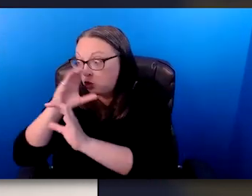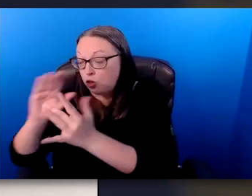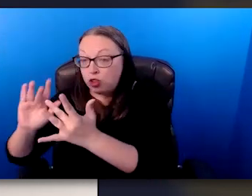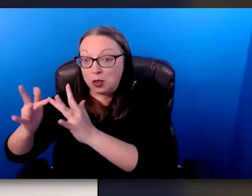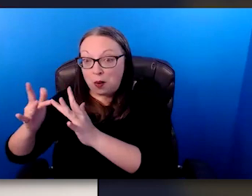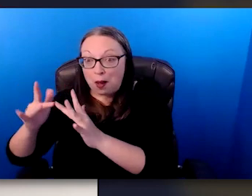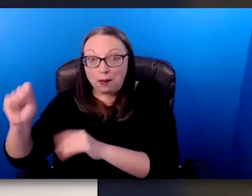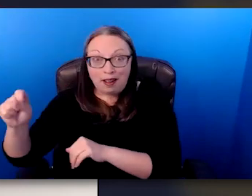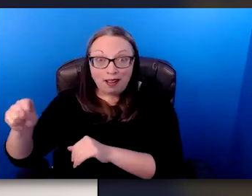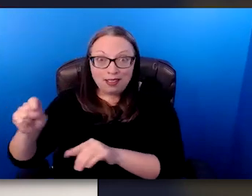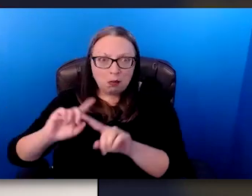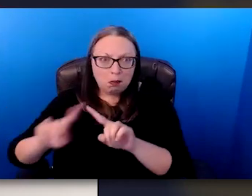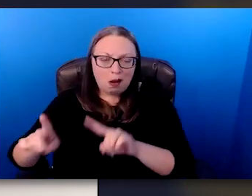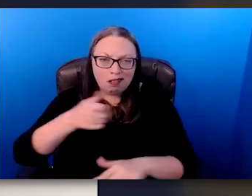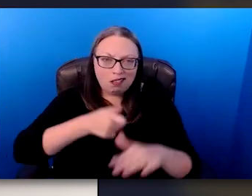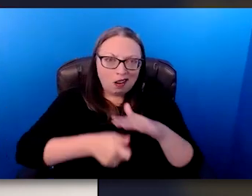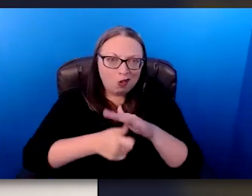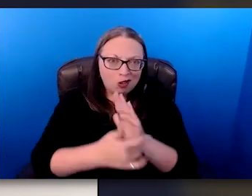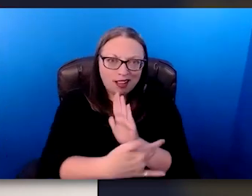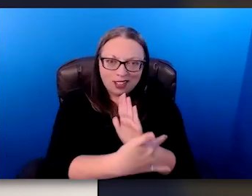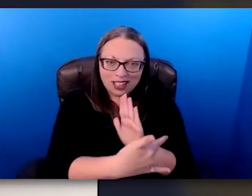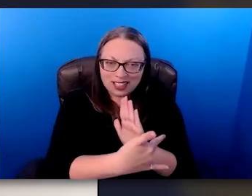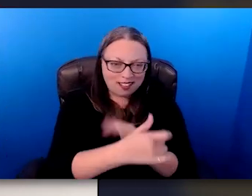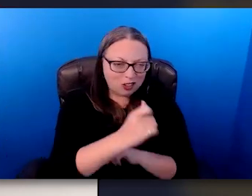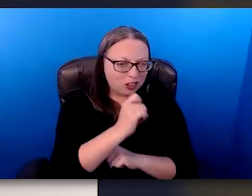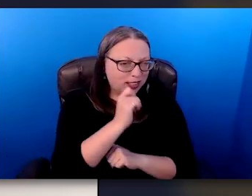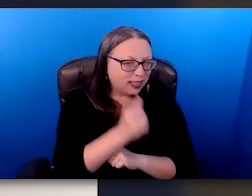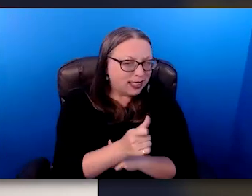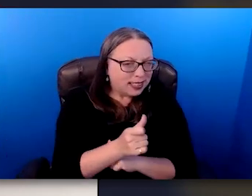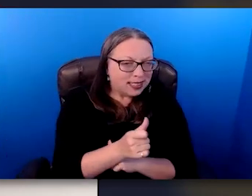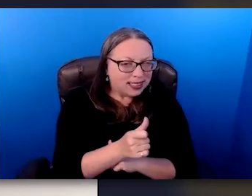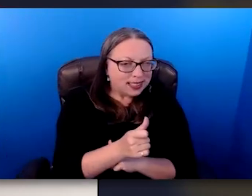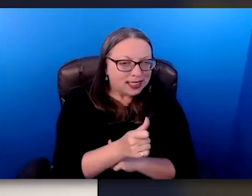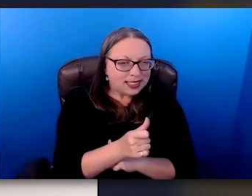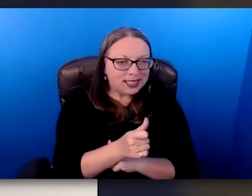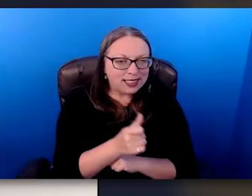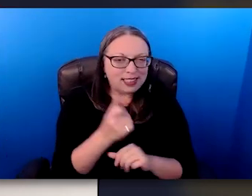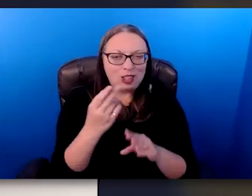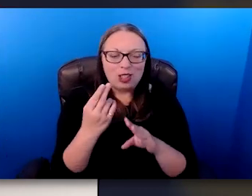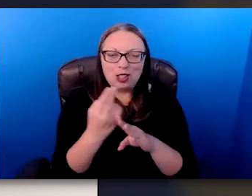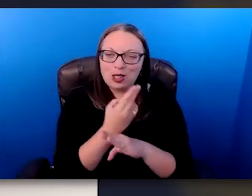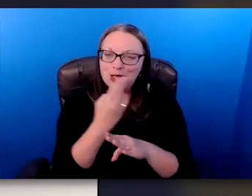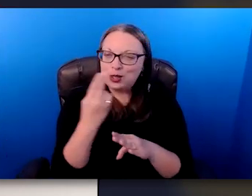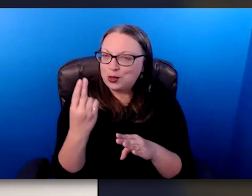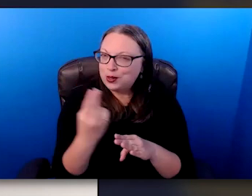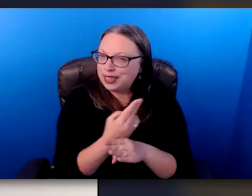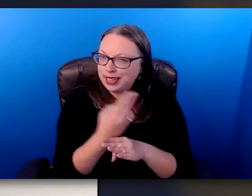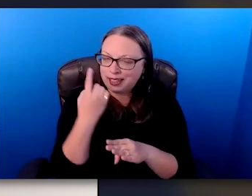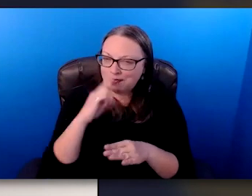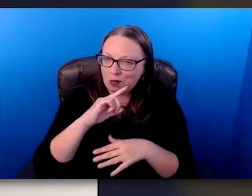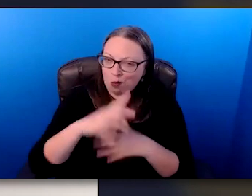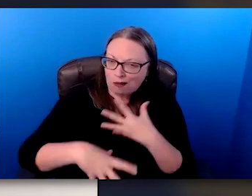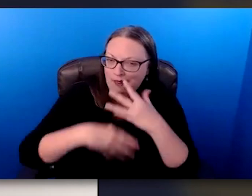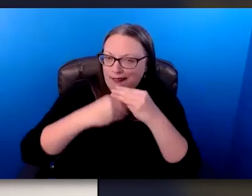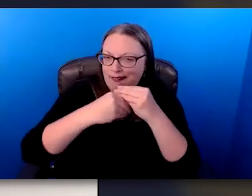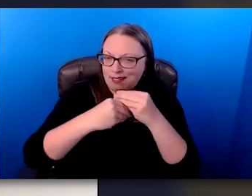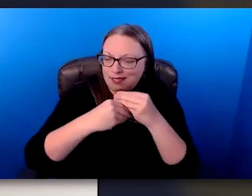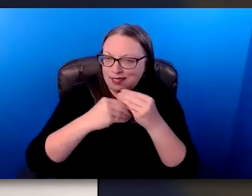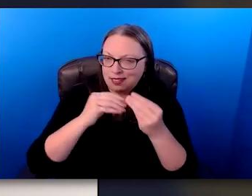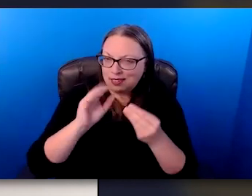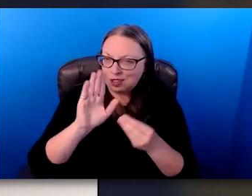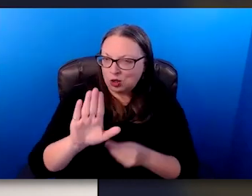but the underlying technology isn't. It's just using it to augment your prompt.